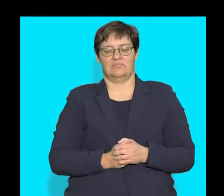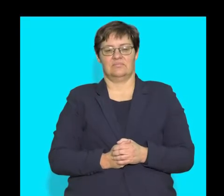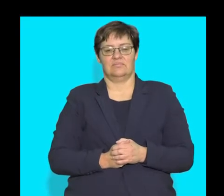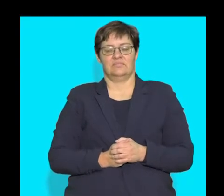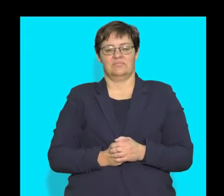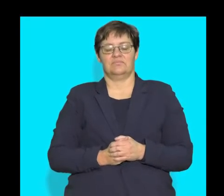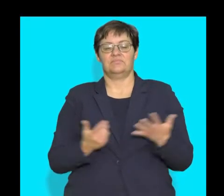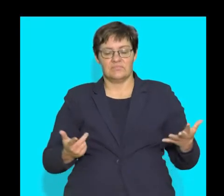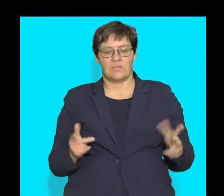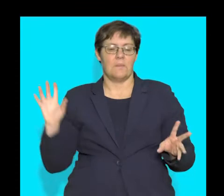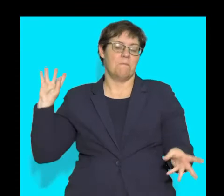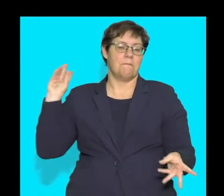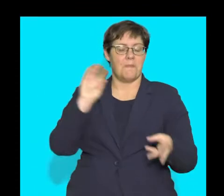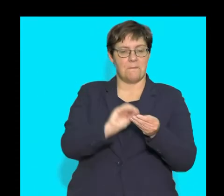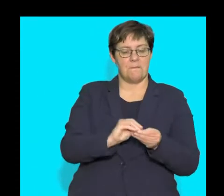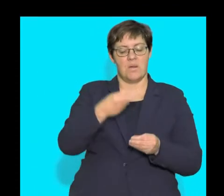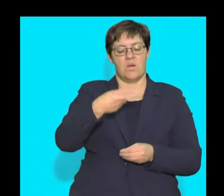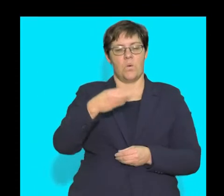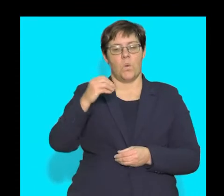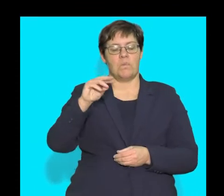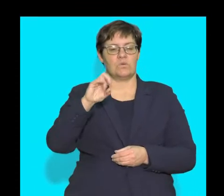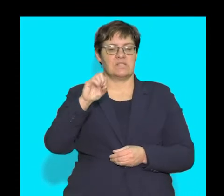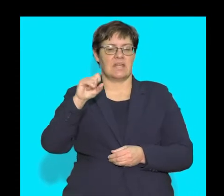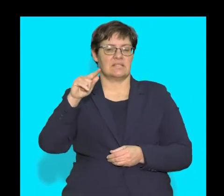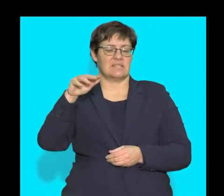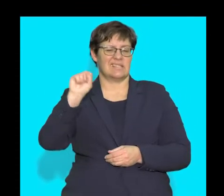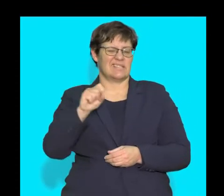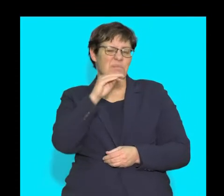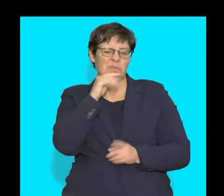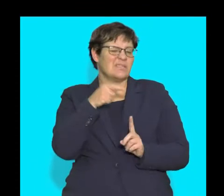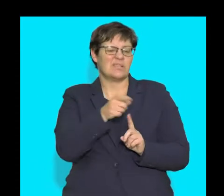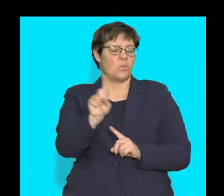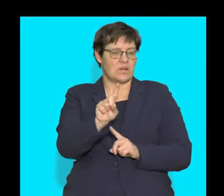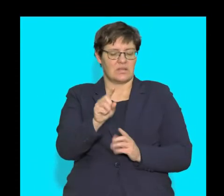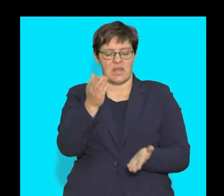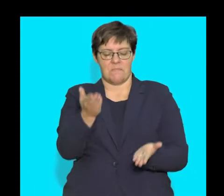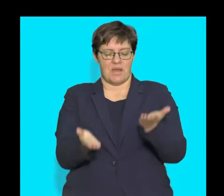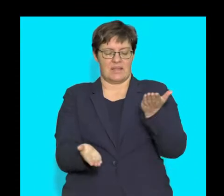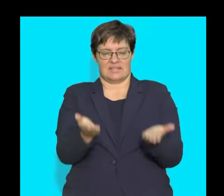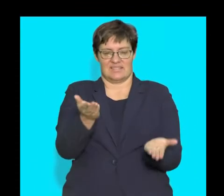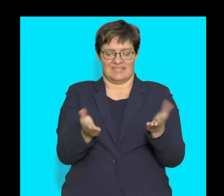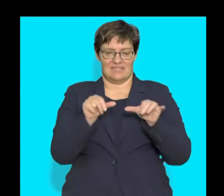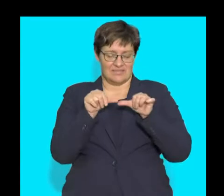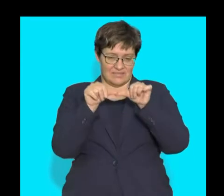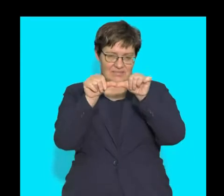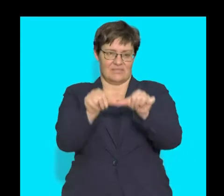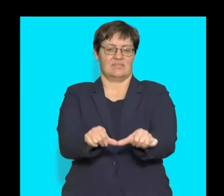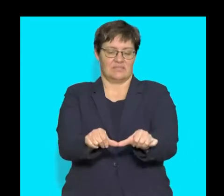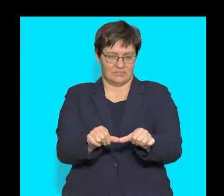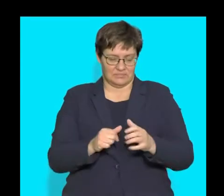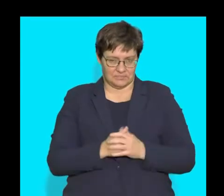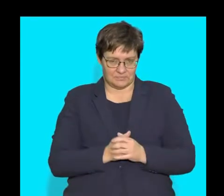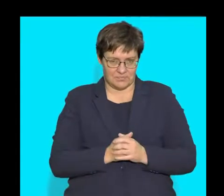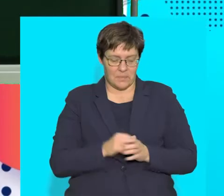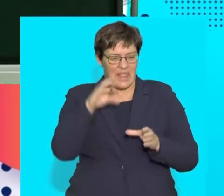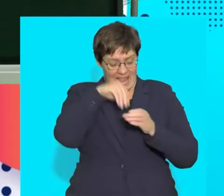Let's recap what homeostasis is. And homeostasis, again, simply put, is maintaining a constant internal